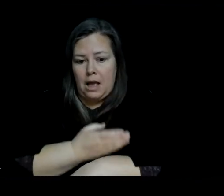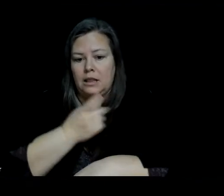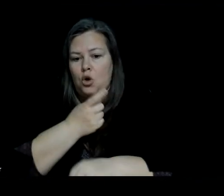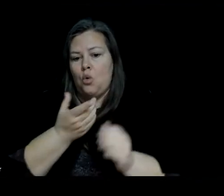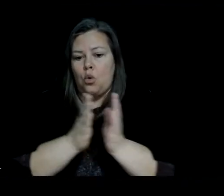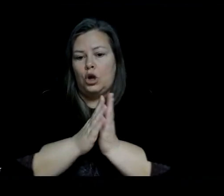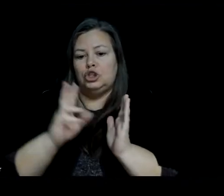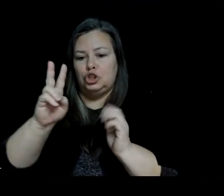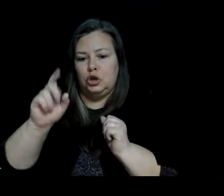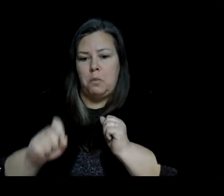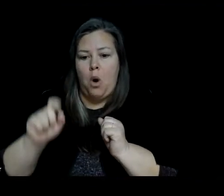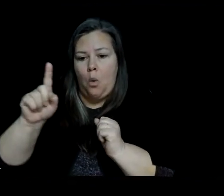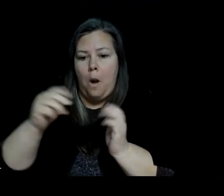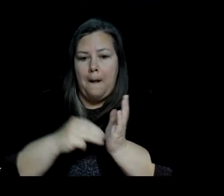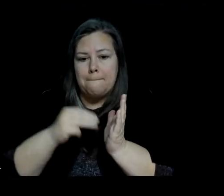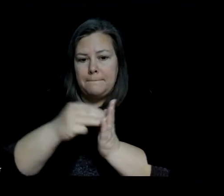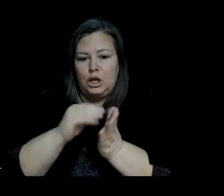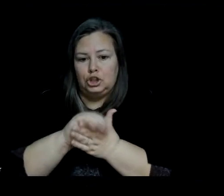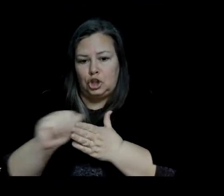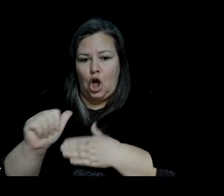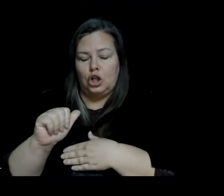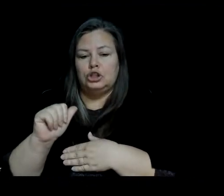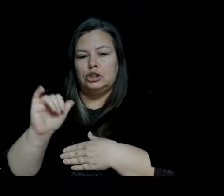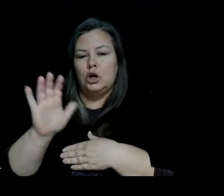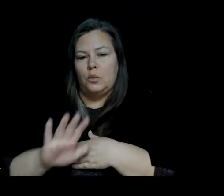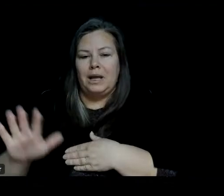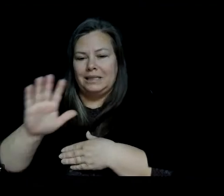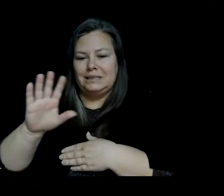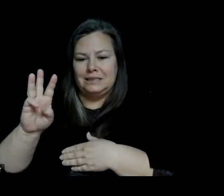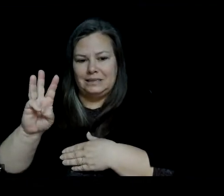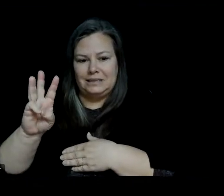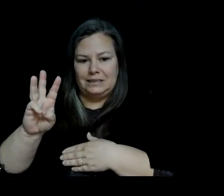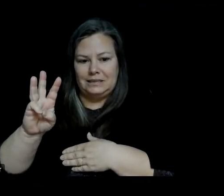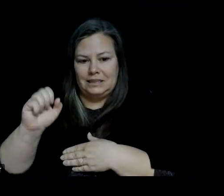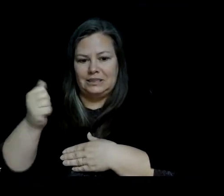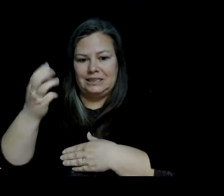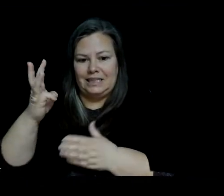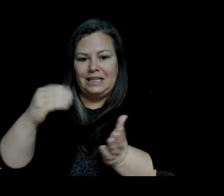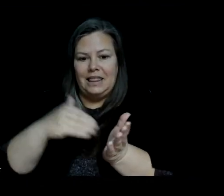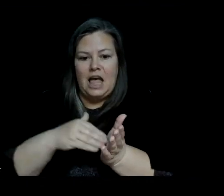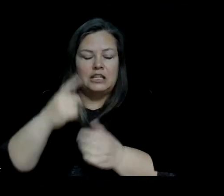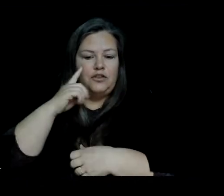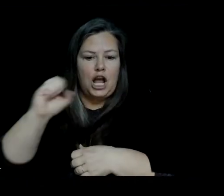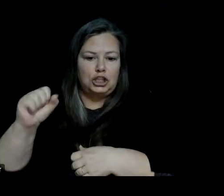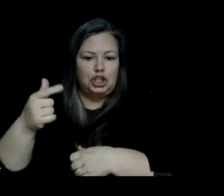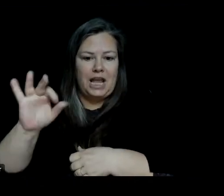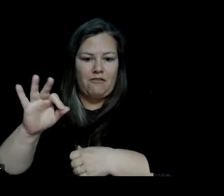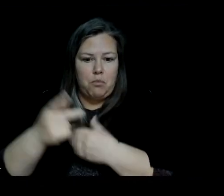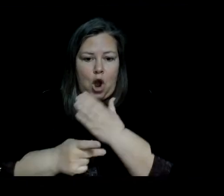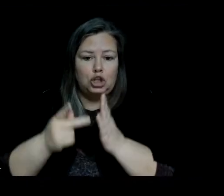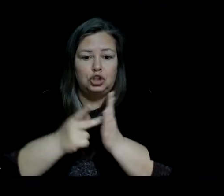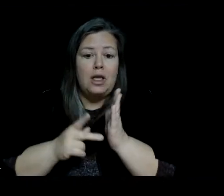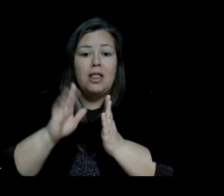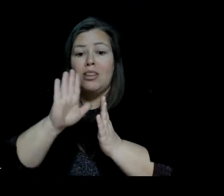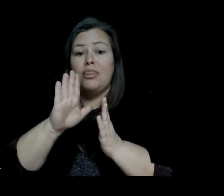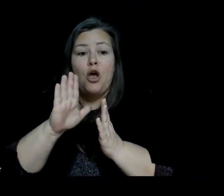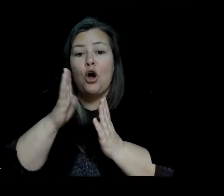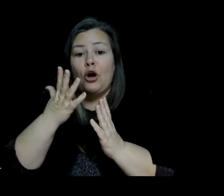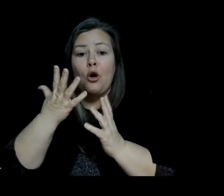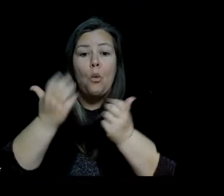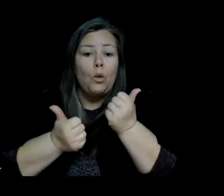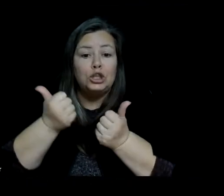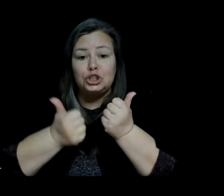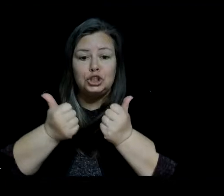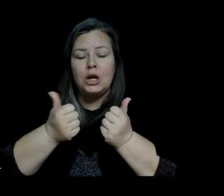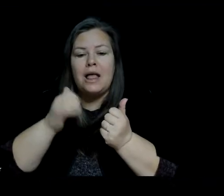$2.1 million, including about $615,000 SGF for 8 projects. The main project is the expansion